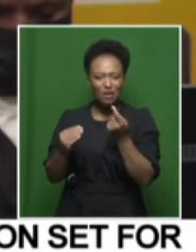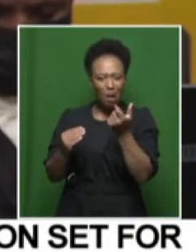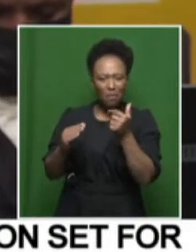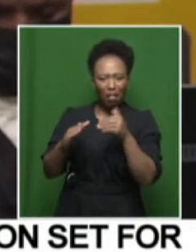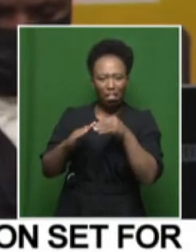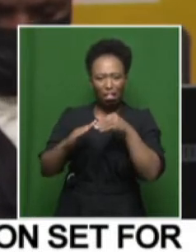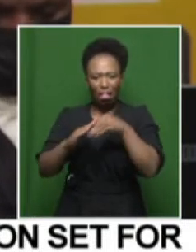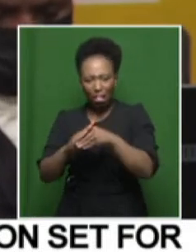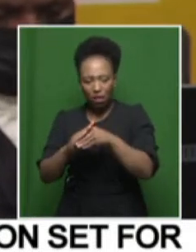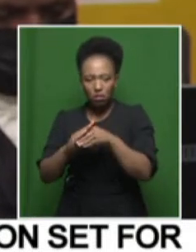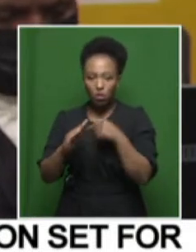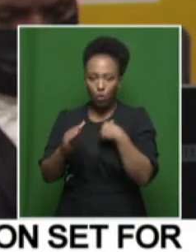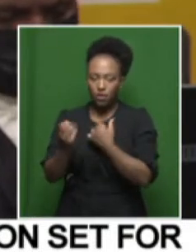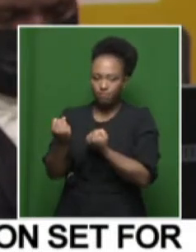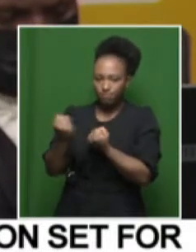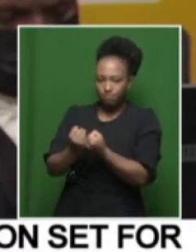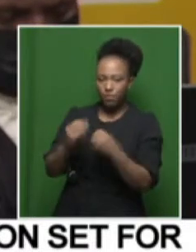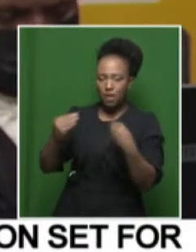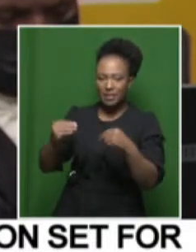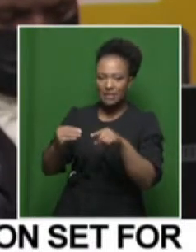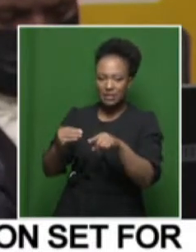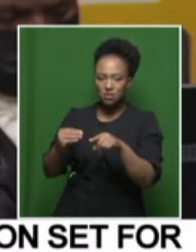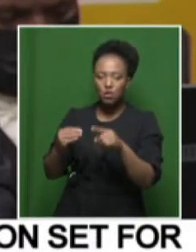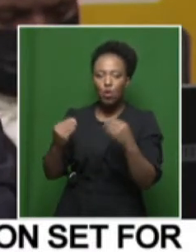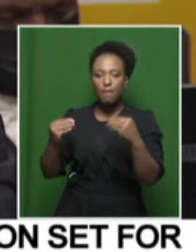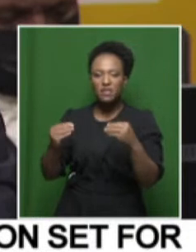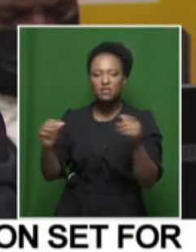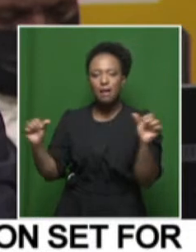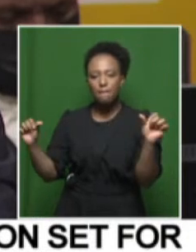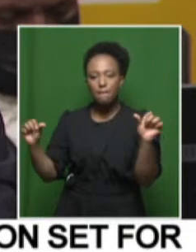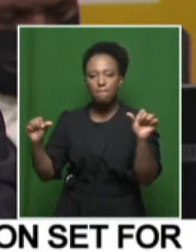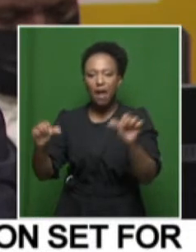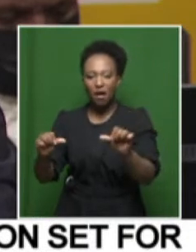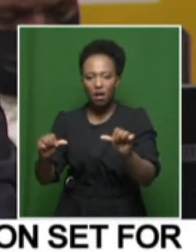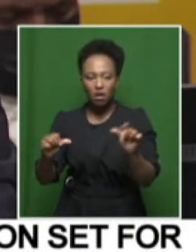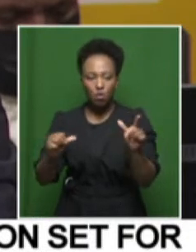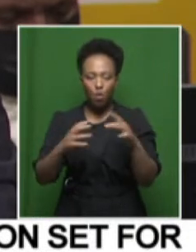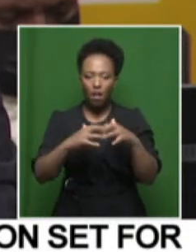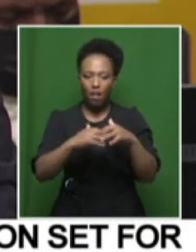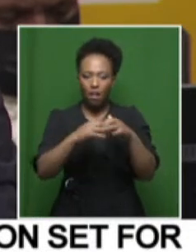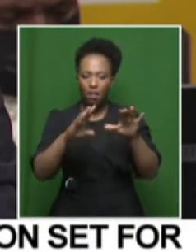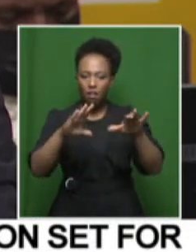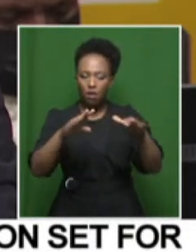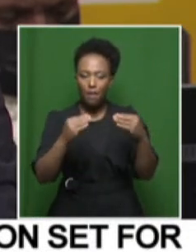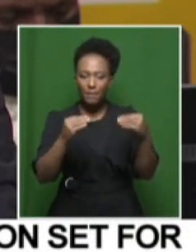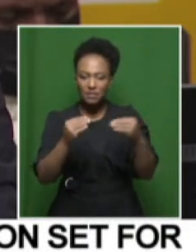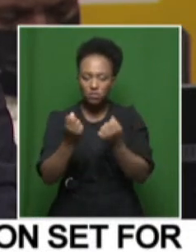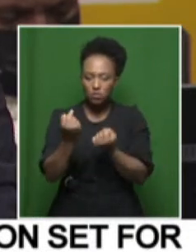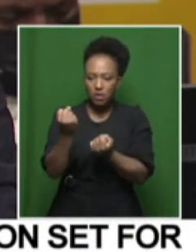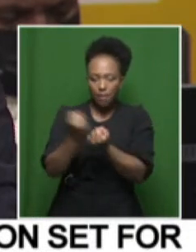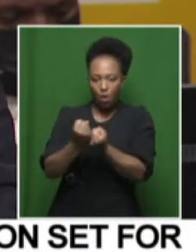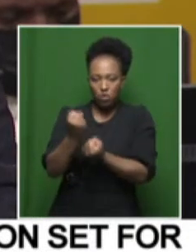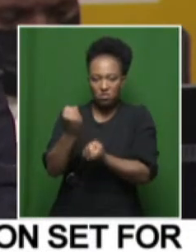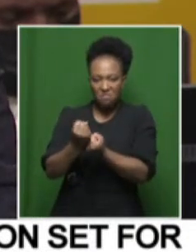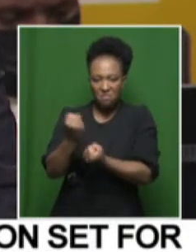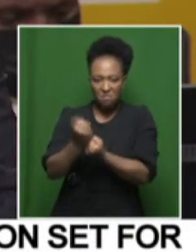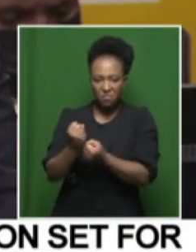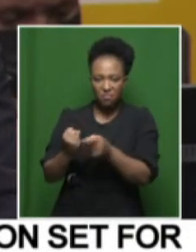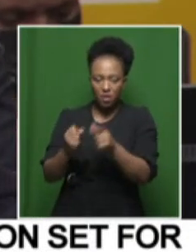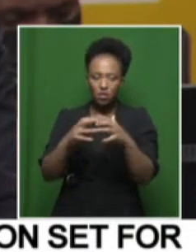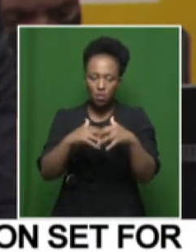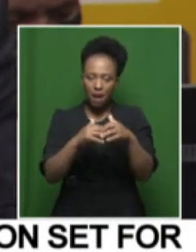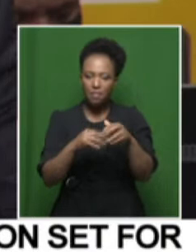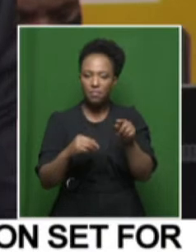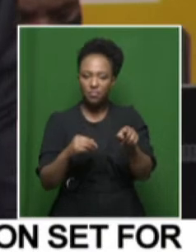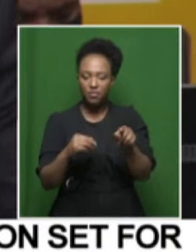a new business bounce back scheme will be launched using the mechanism which will